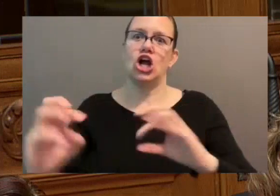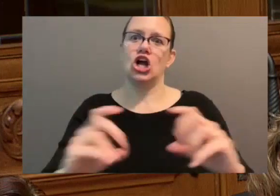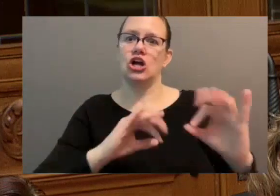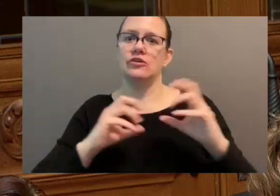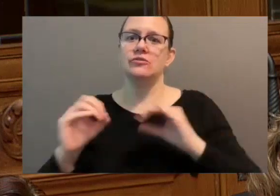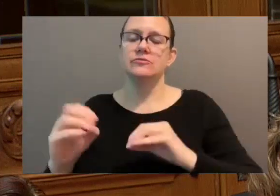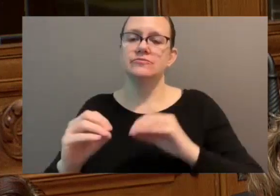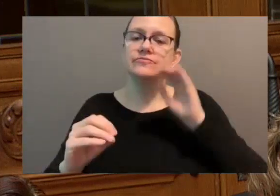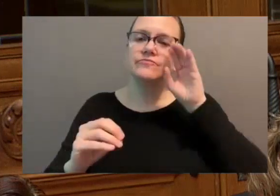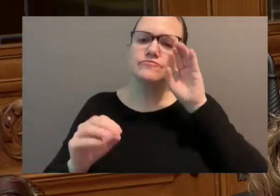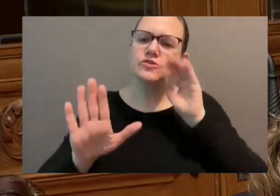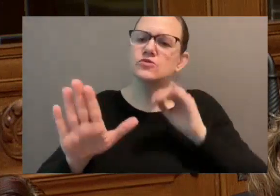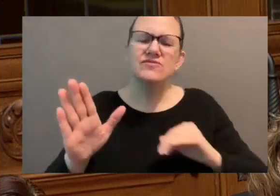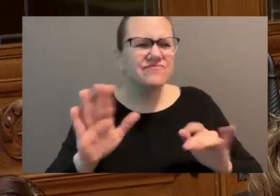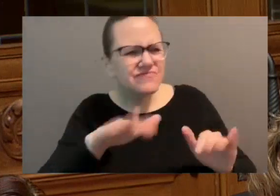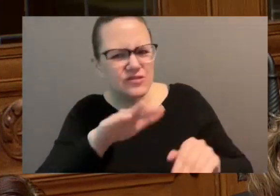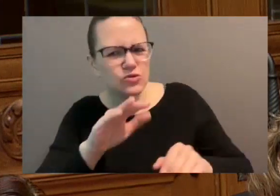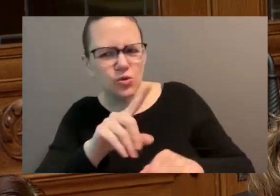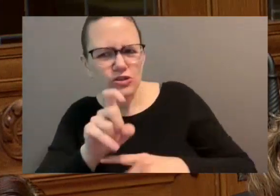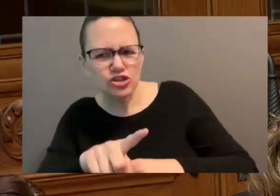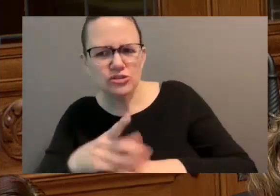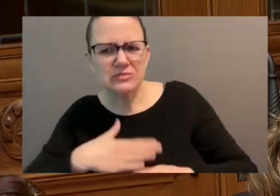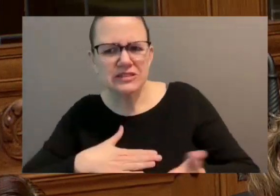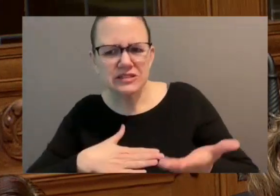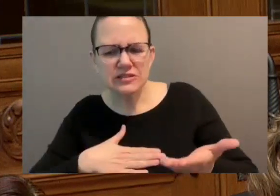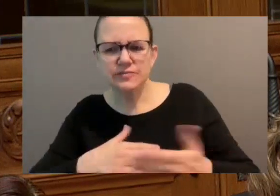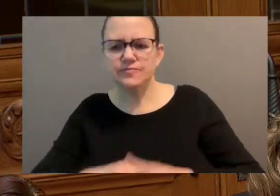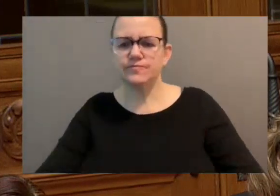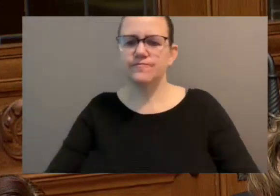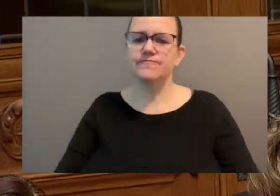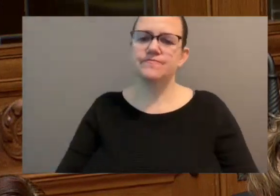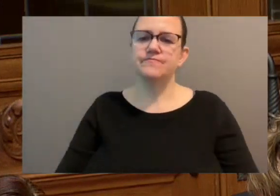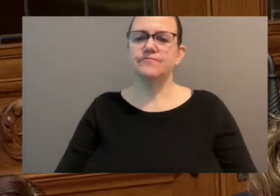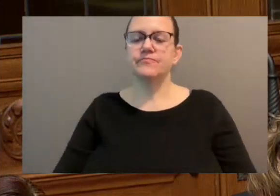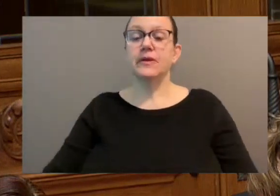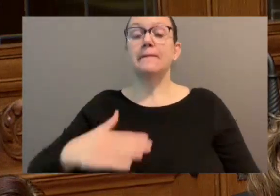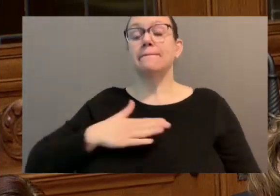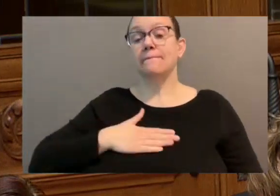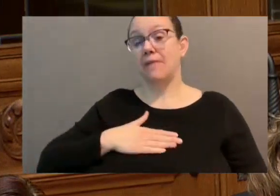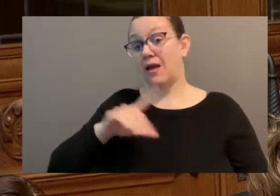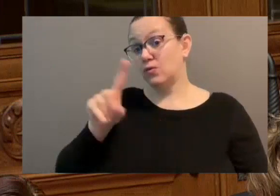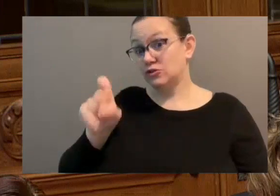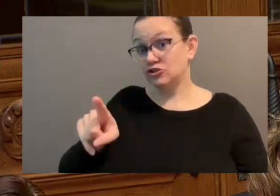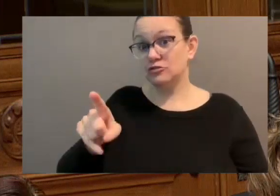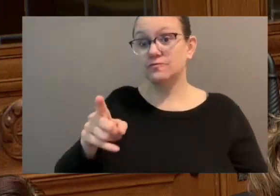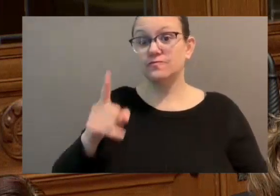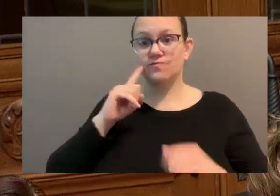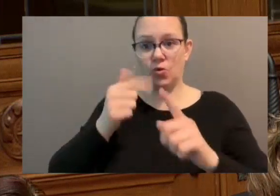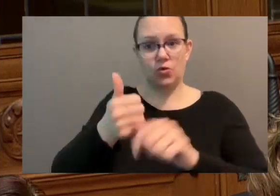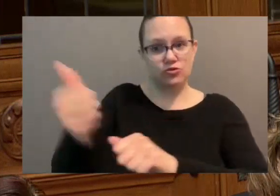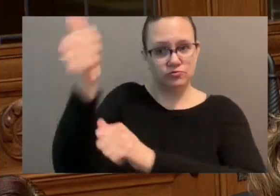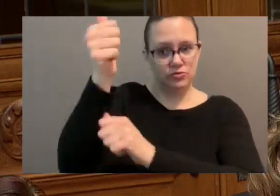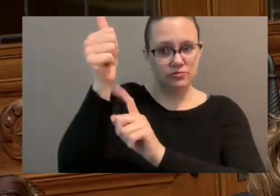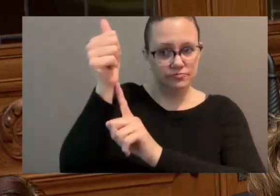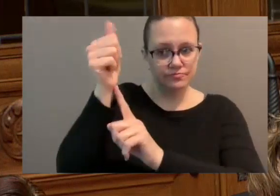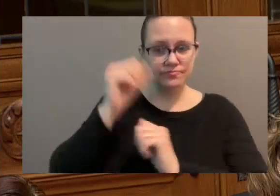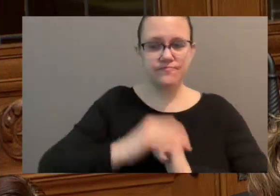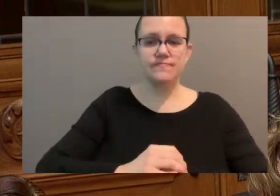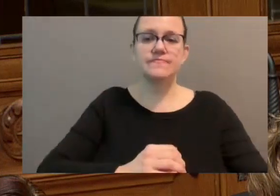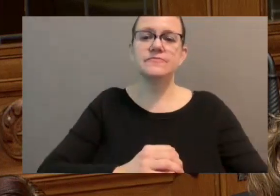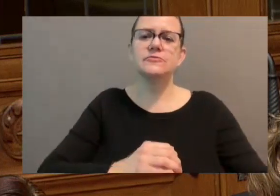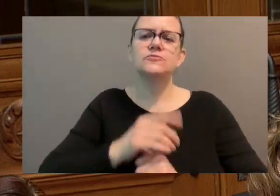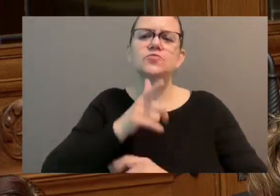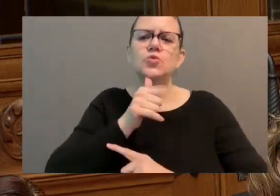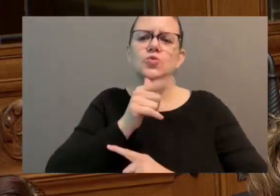Premier. Credit rating firms are losing confidence in your government. What new actions will